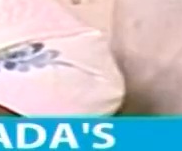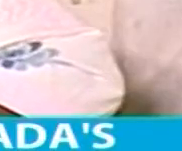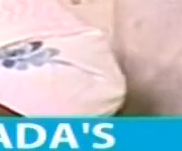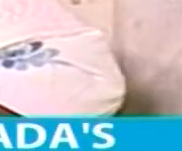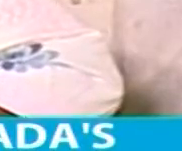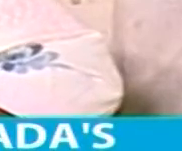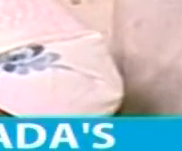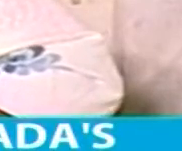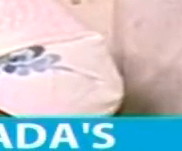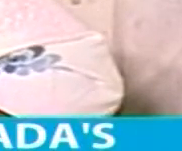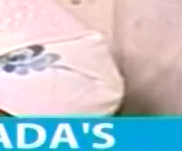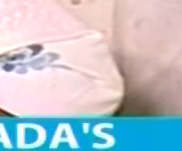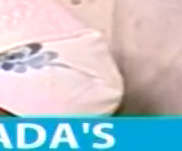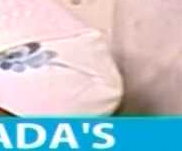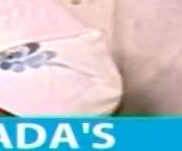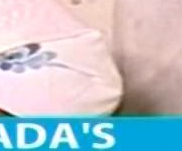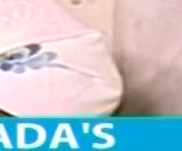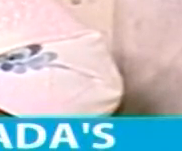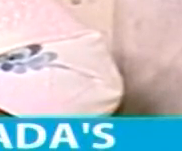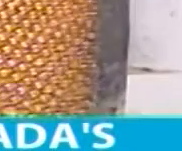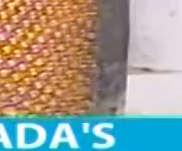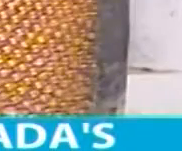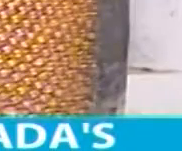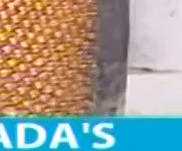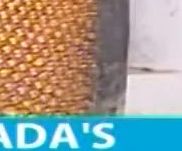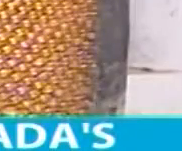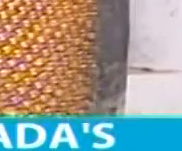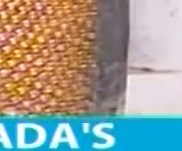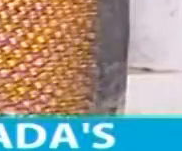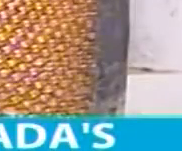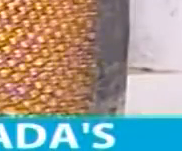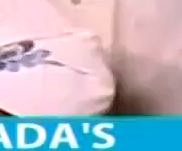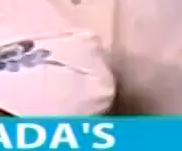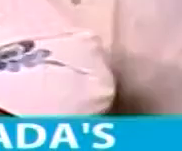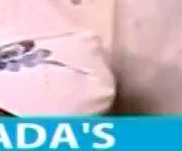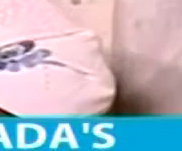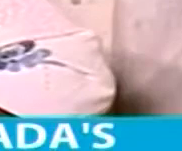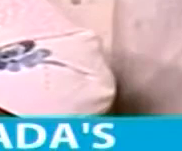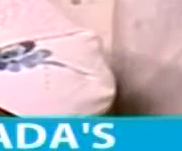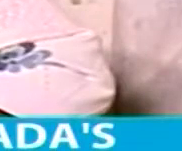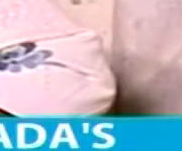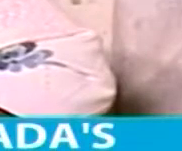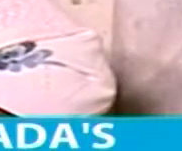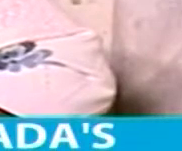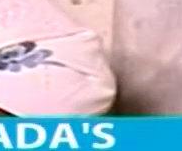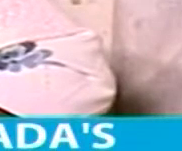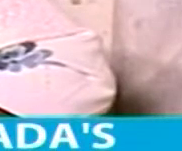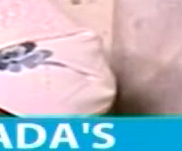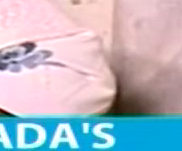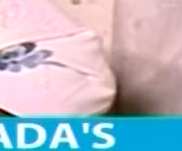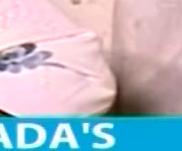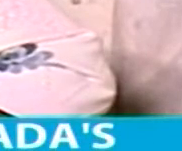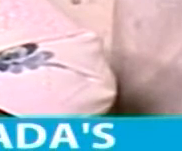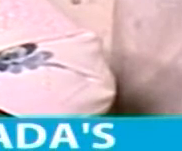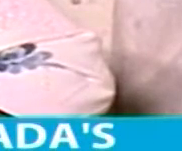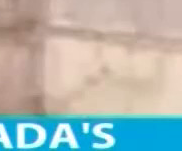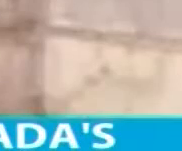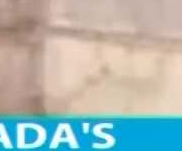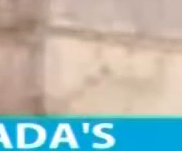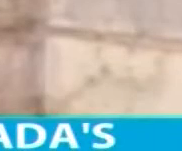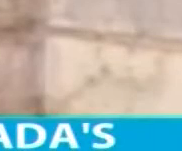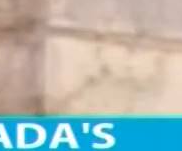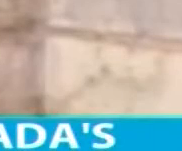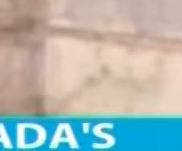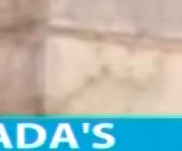the treatment of the cancer, it's very expensive. Mm. I know it is not easy, but I pray and God that I'll make it. We